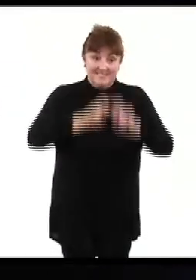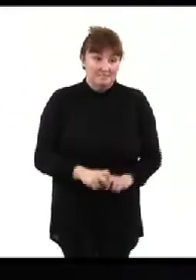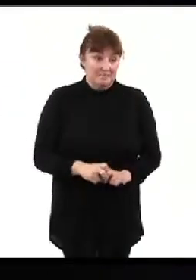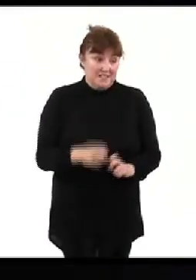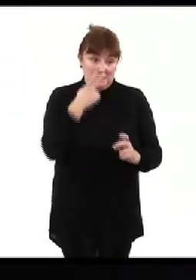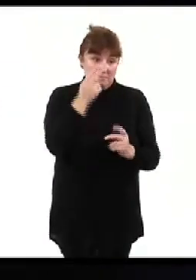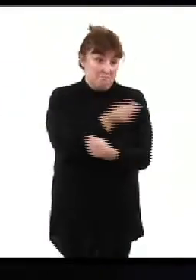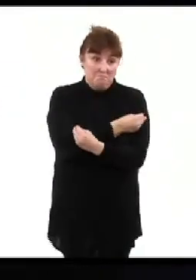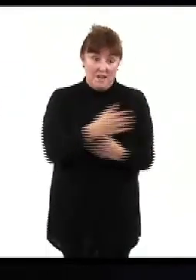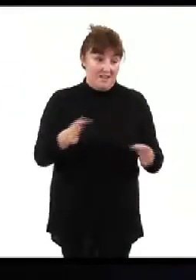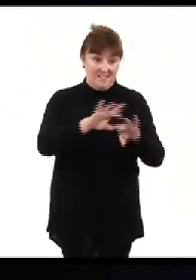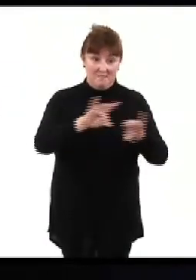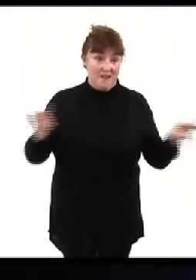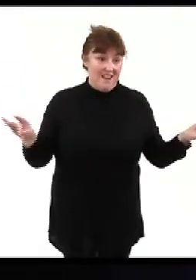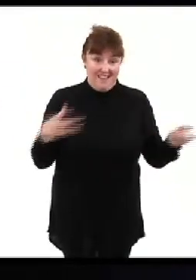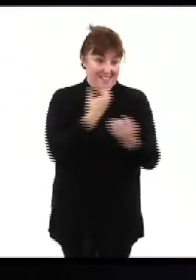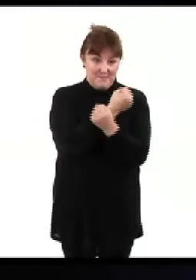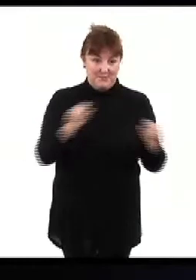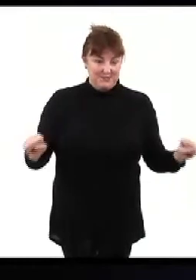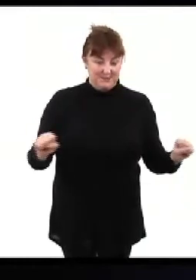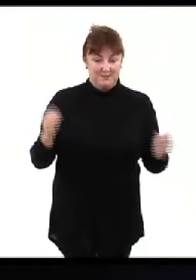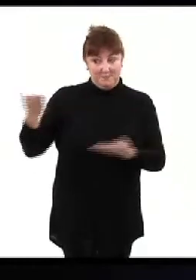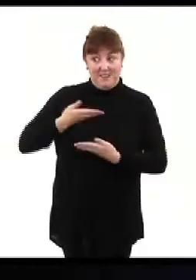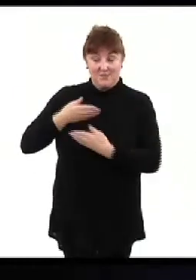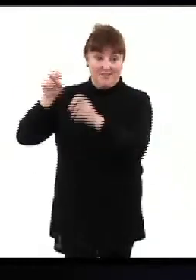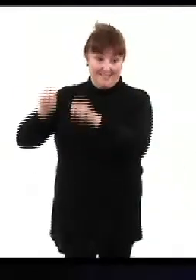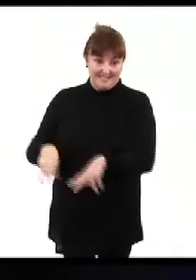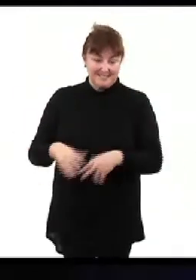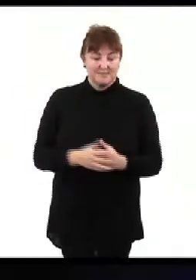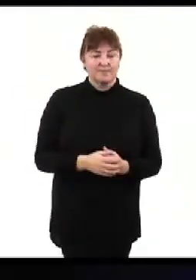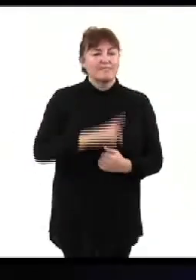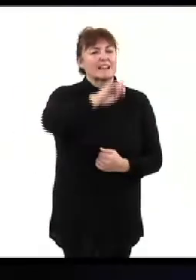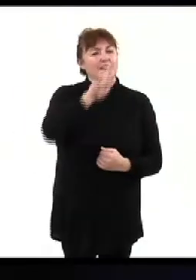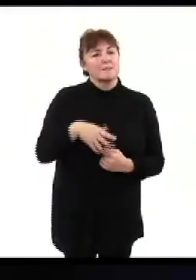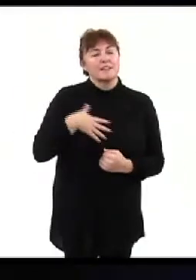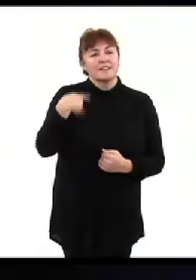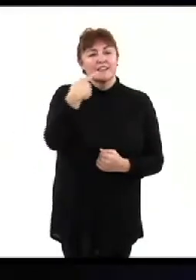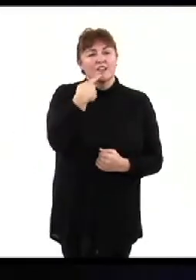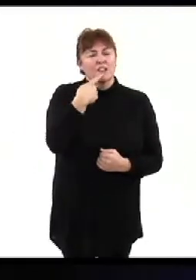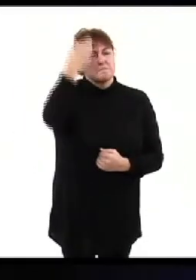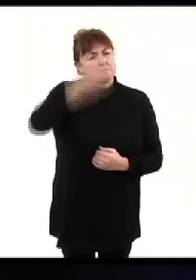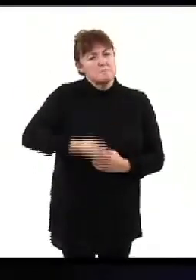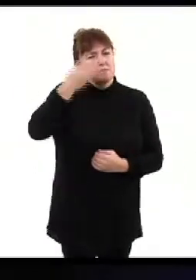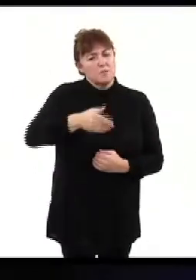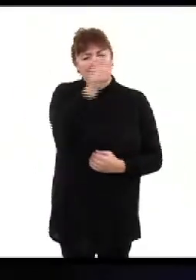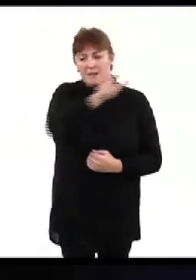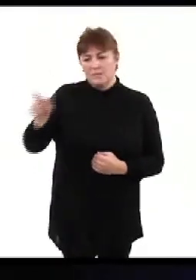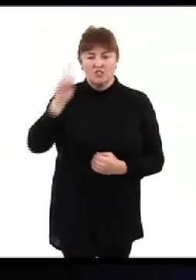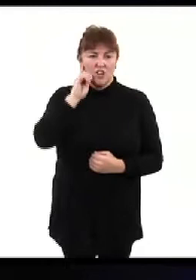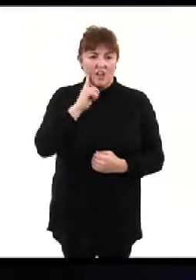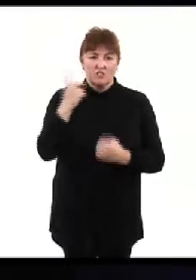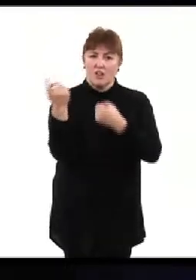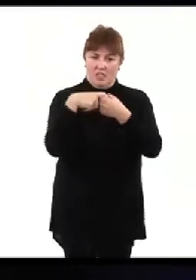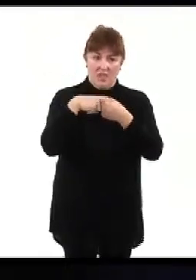people involved in this kind of research because they have many more insights into the language than a lot of